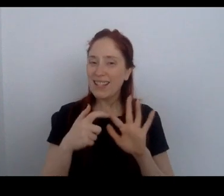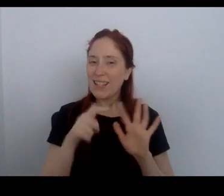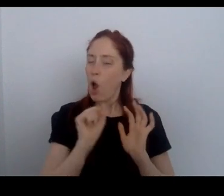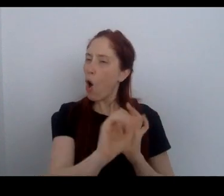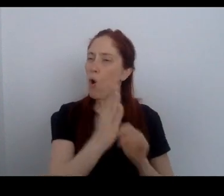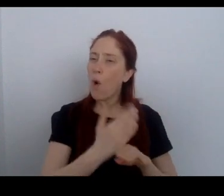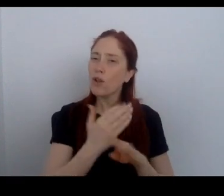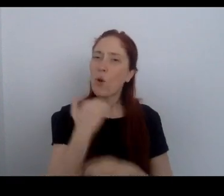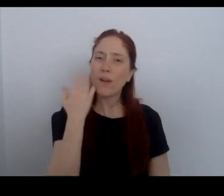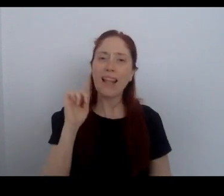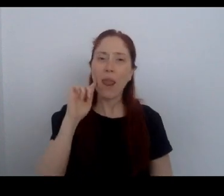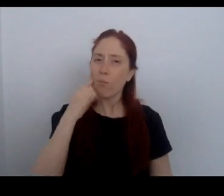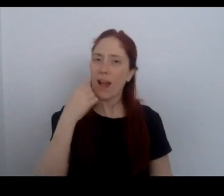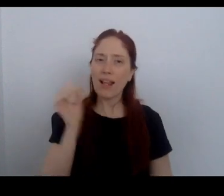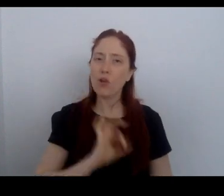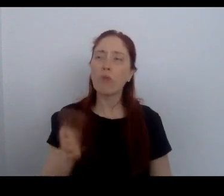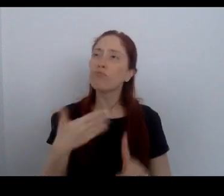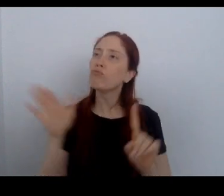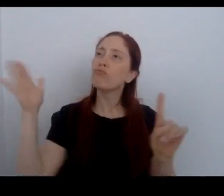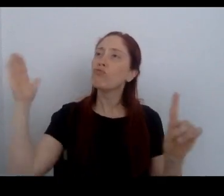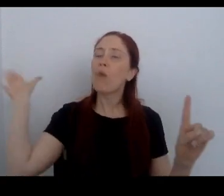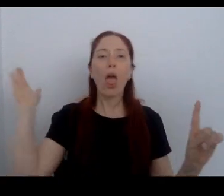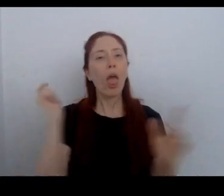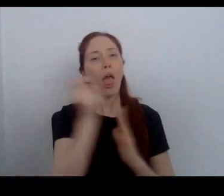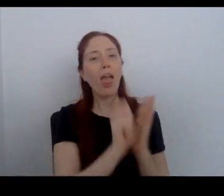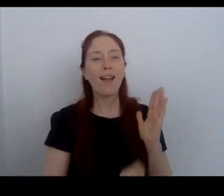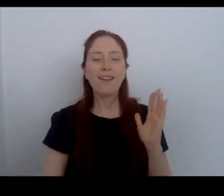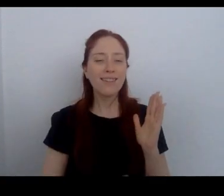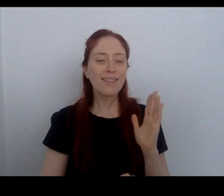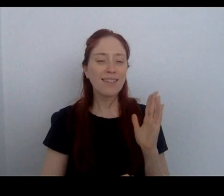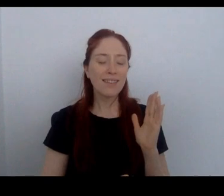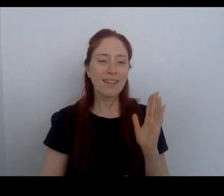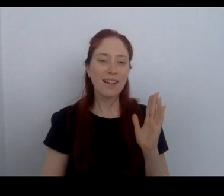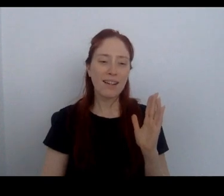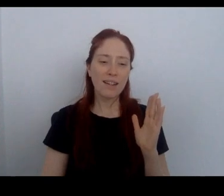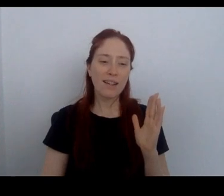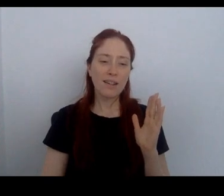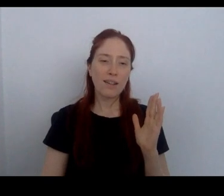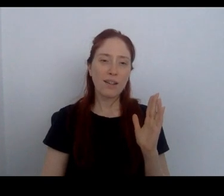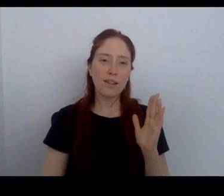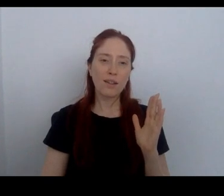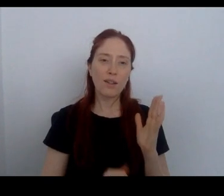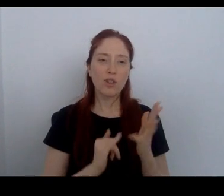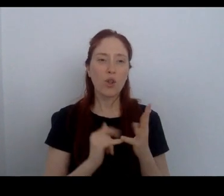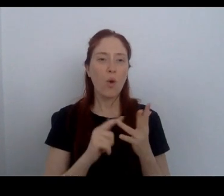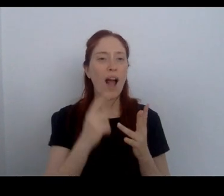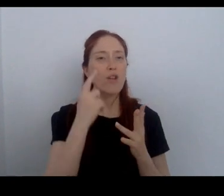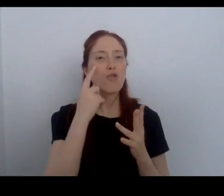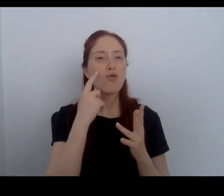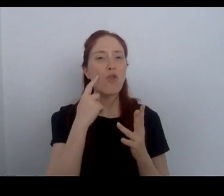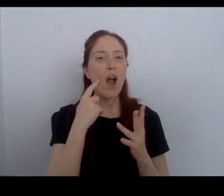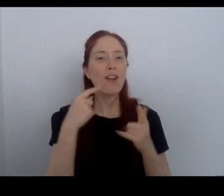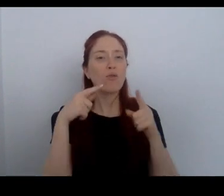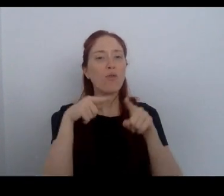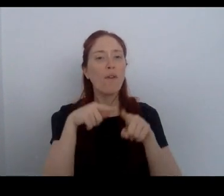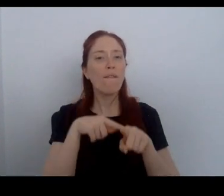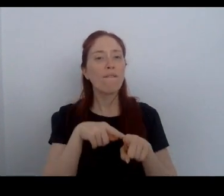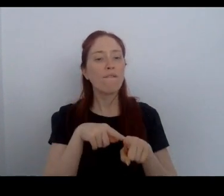that what I just said about, you know, following the flow of each individual piece of